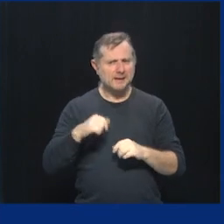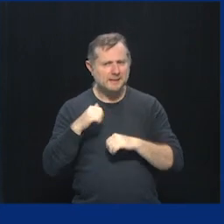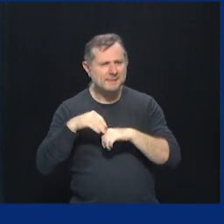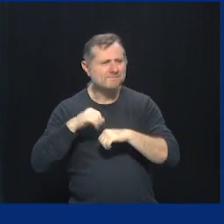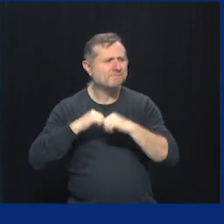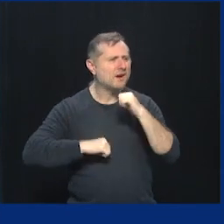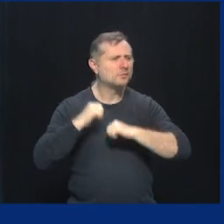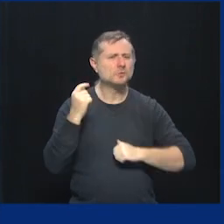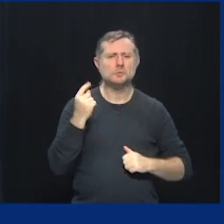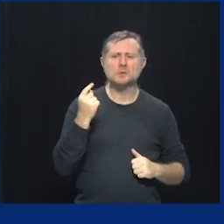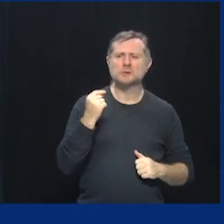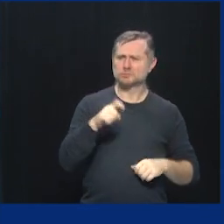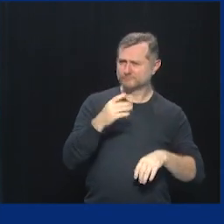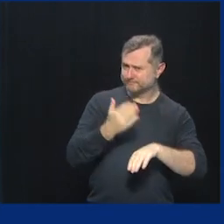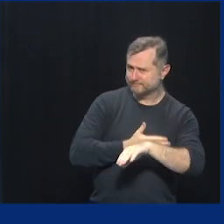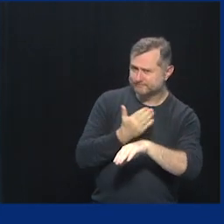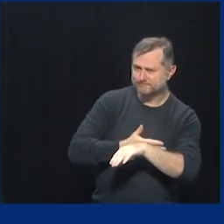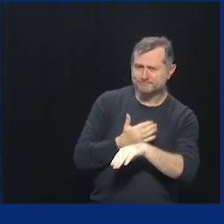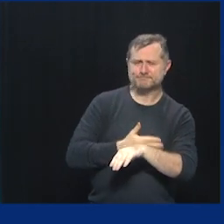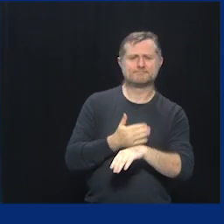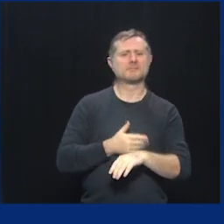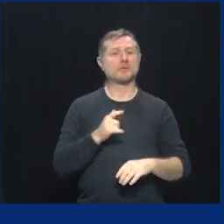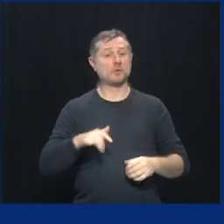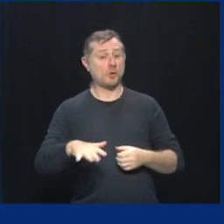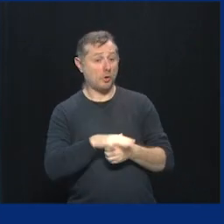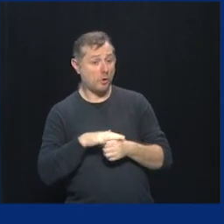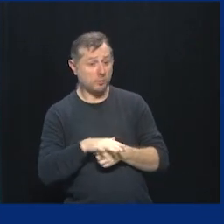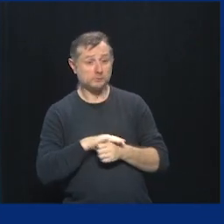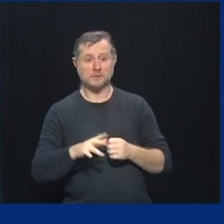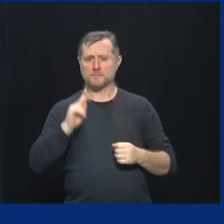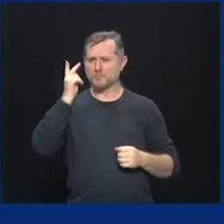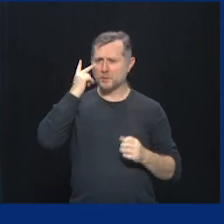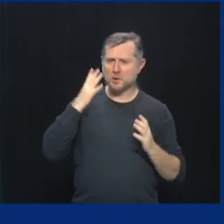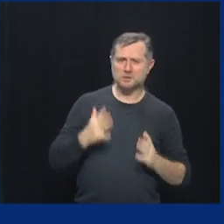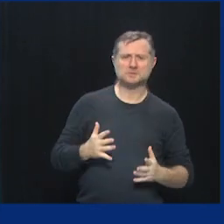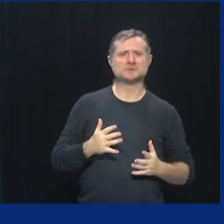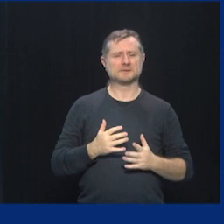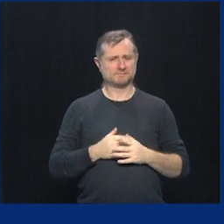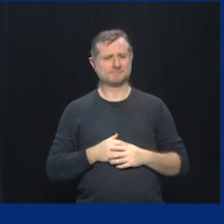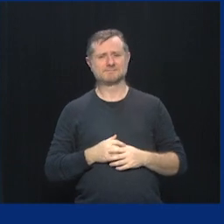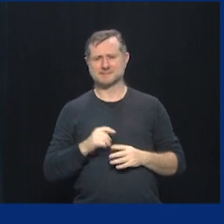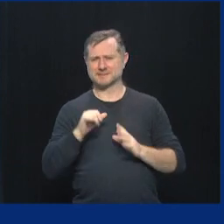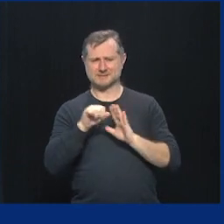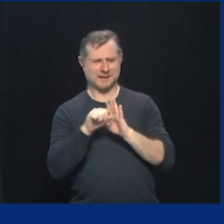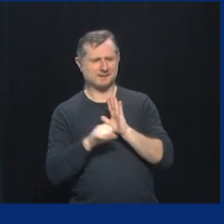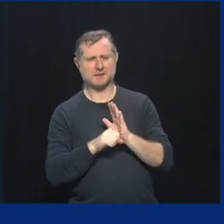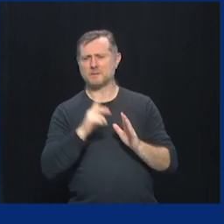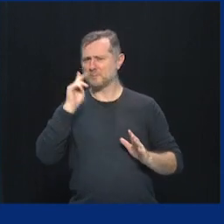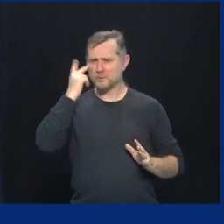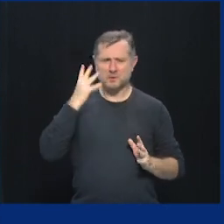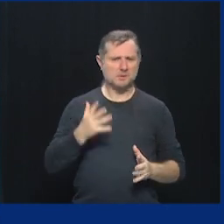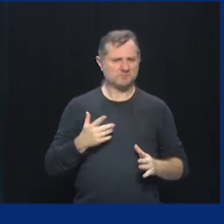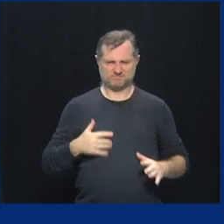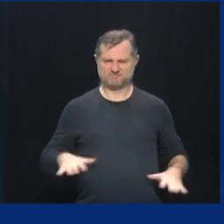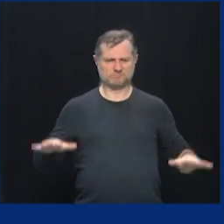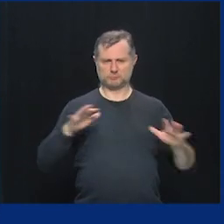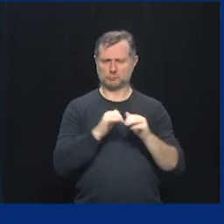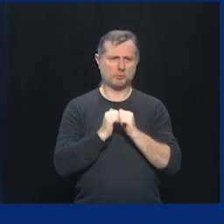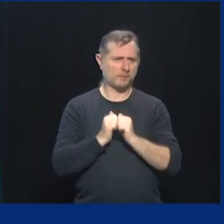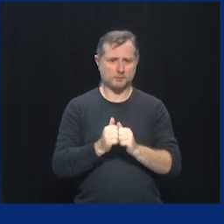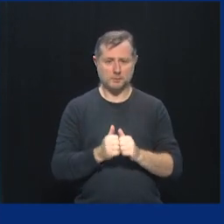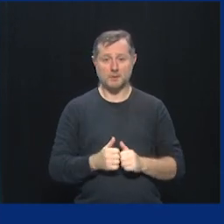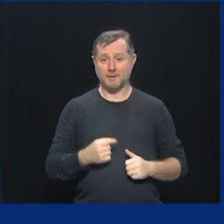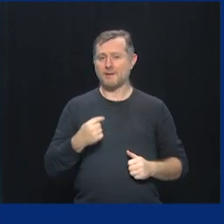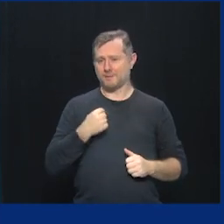all politics of local. And I think the congressman has mentioned that I have spent the better part of 10 years on this